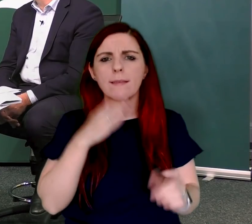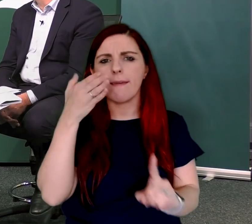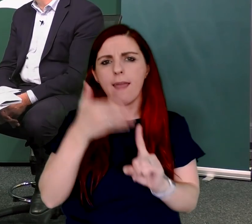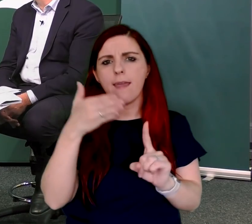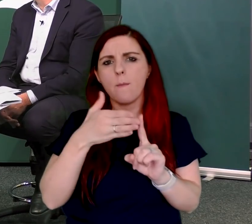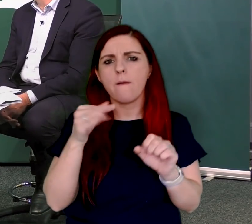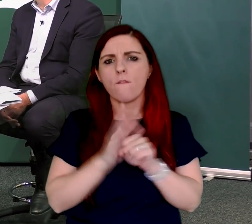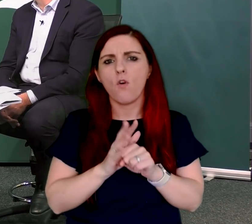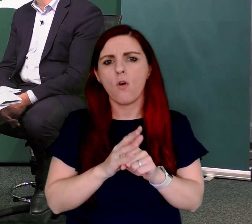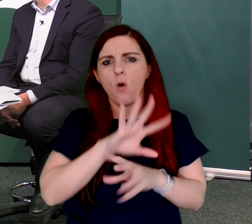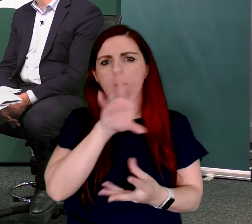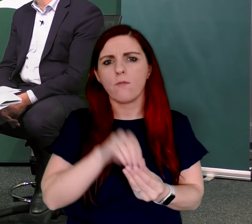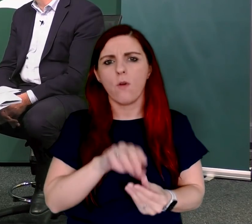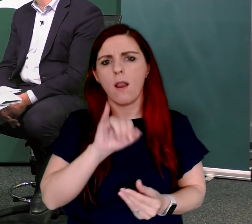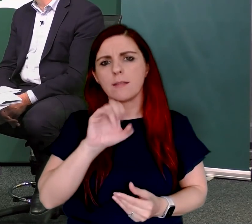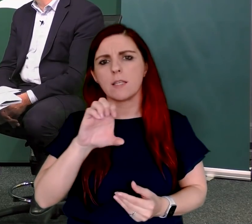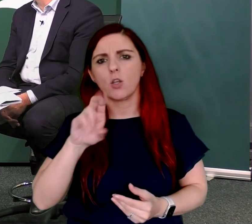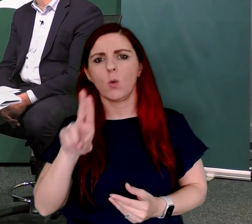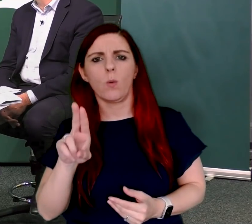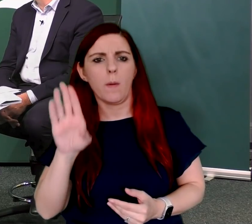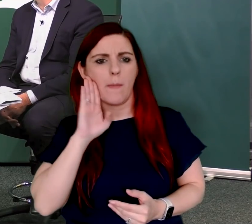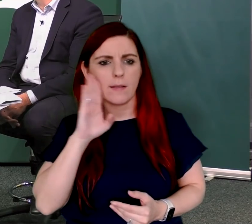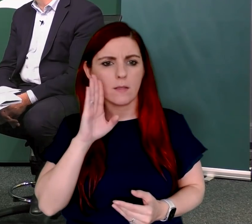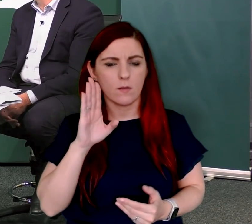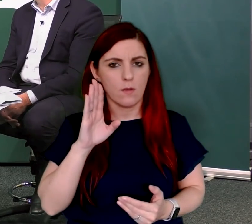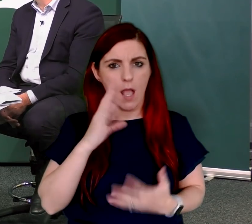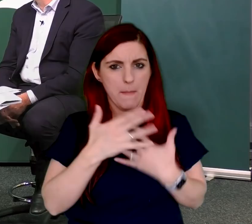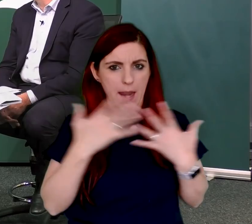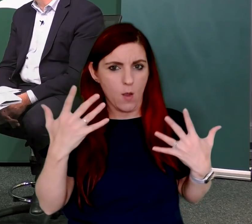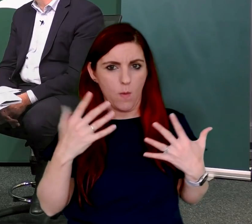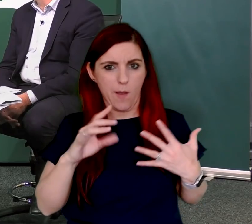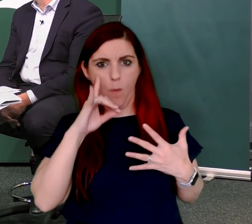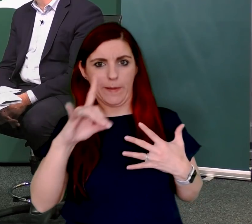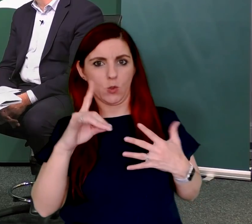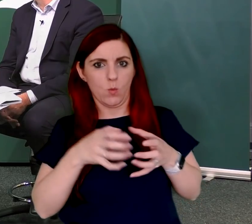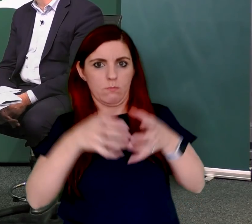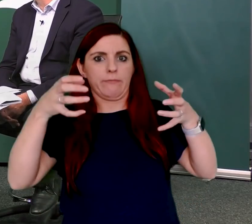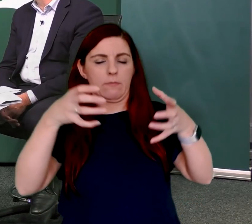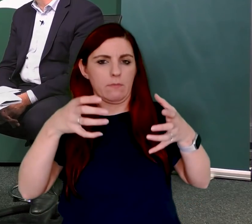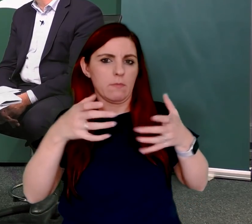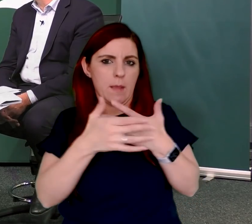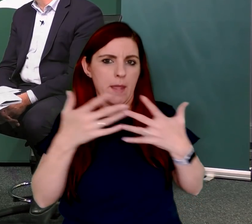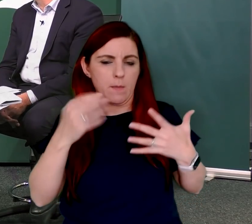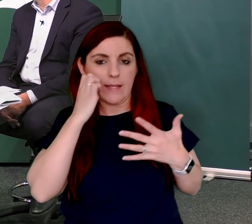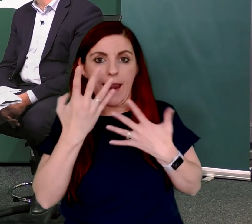overall ICU beds in terms of how many we're looking to eventually scale up to, and how long is it going to take us to